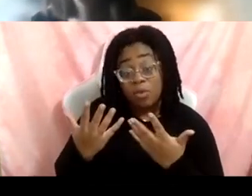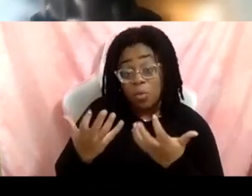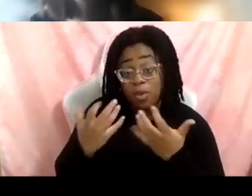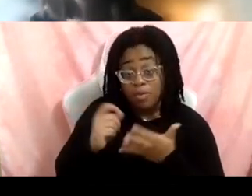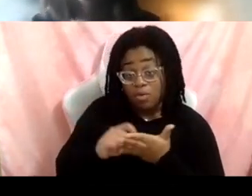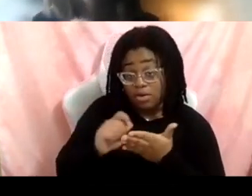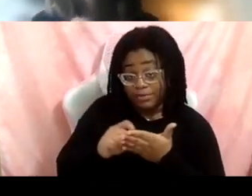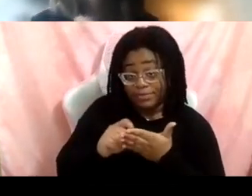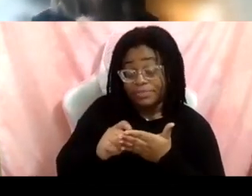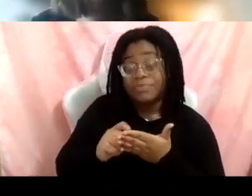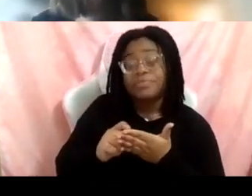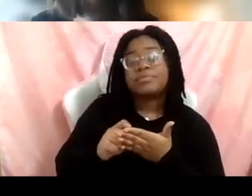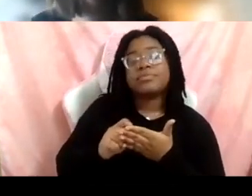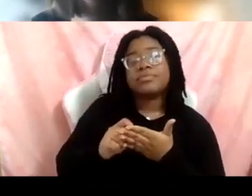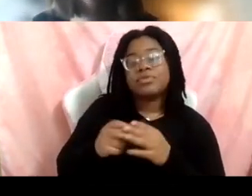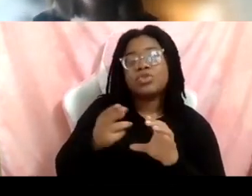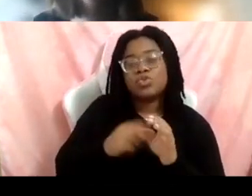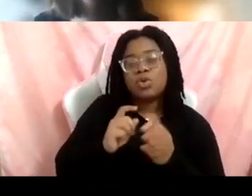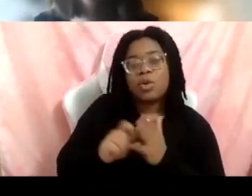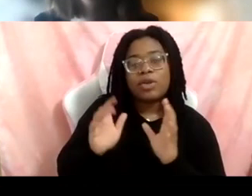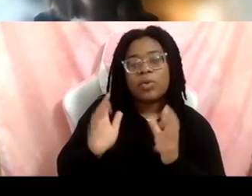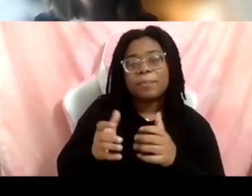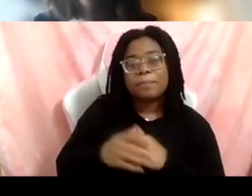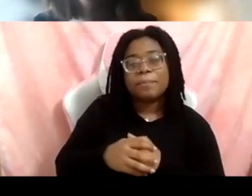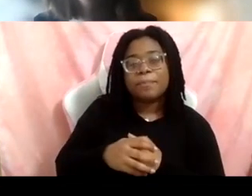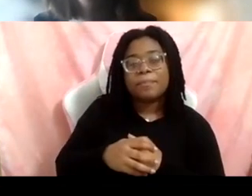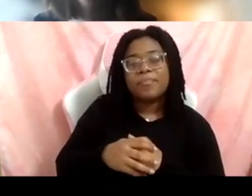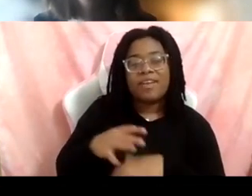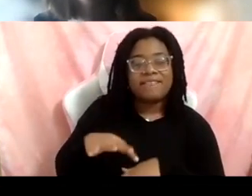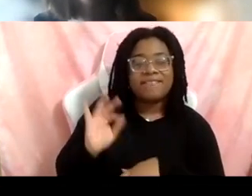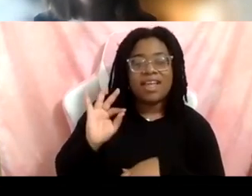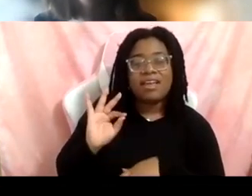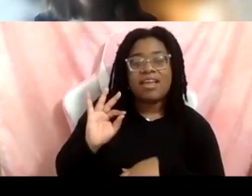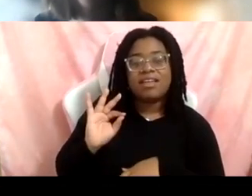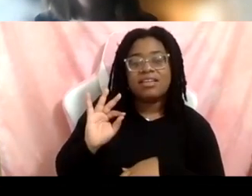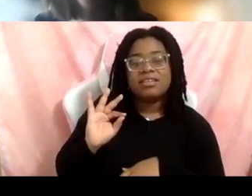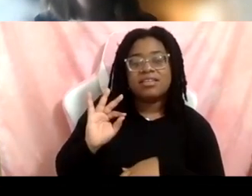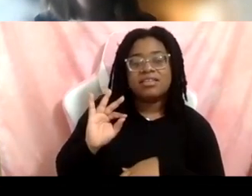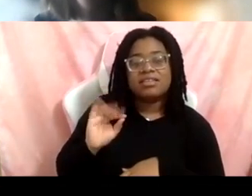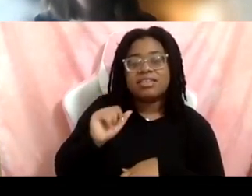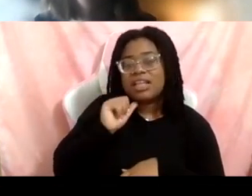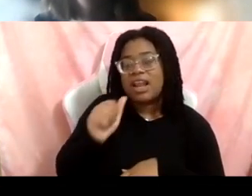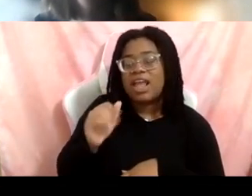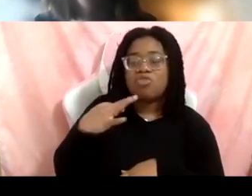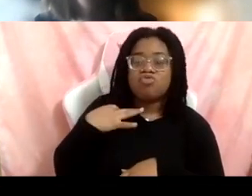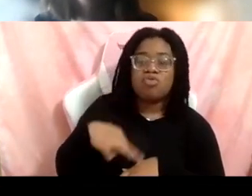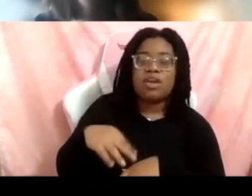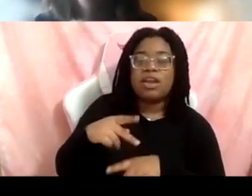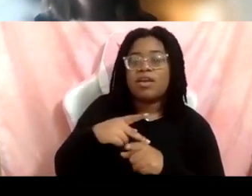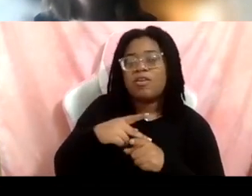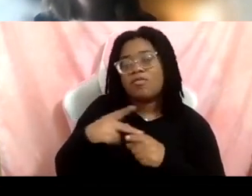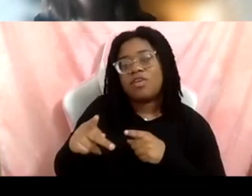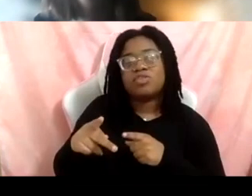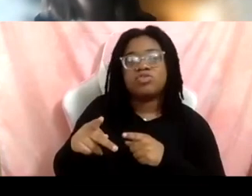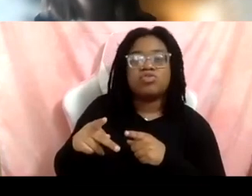writer, join a writing group or find one of these non-credit professional studies type of